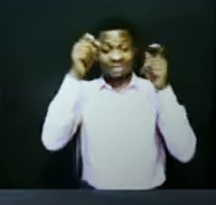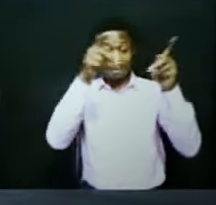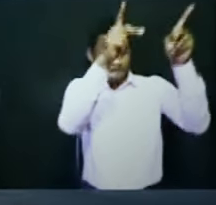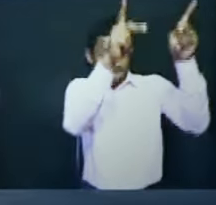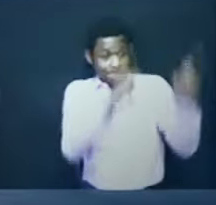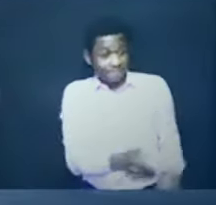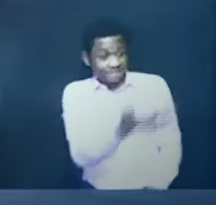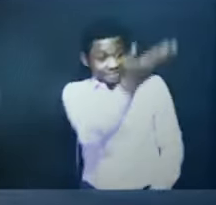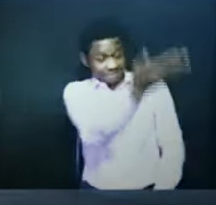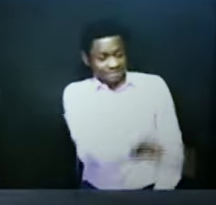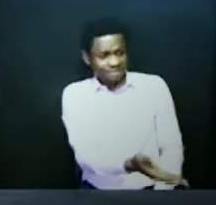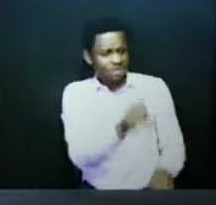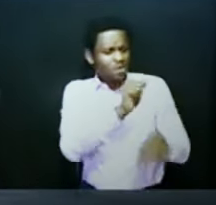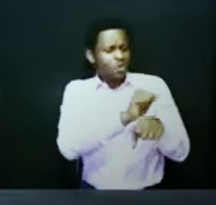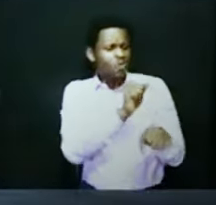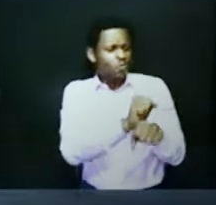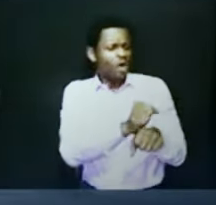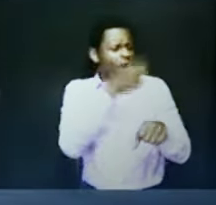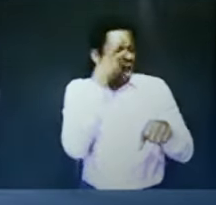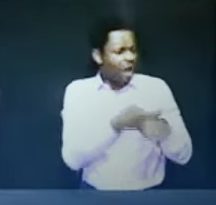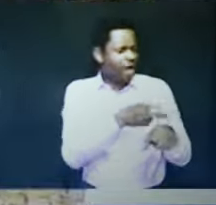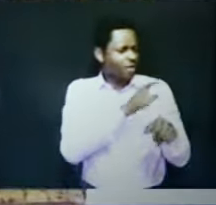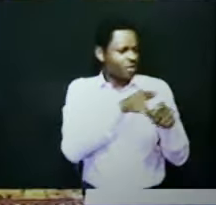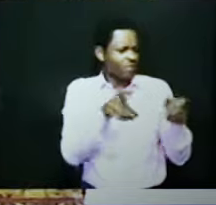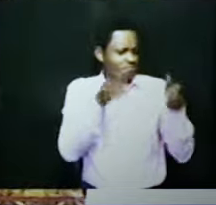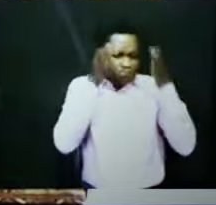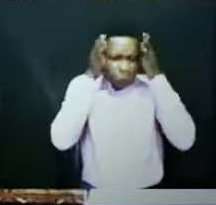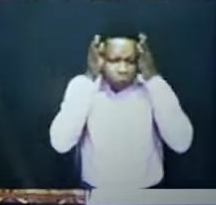achieve a targeted end.